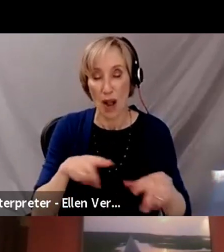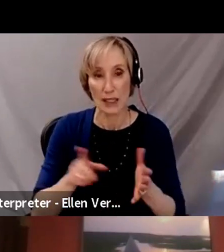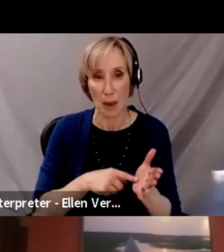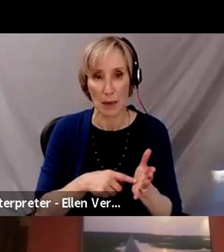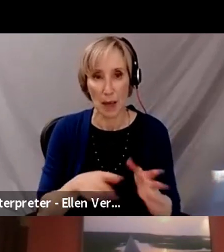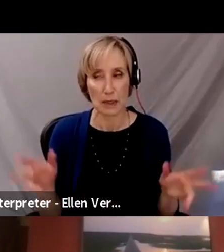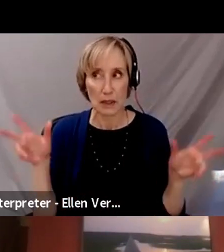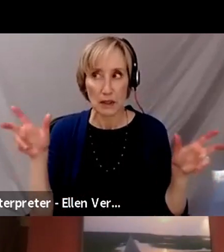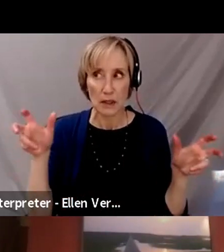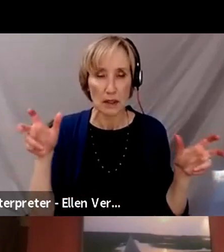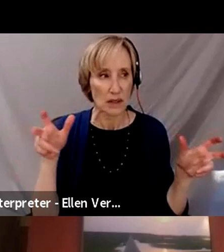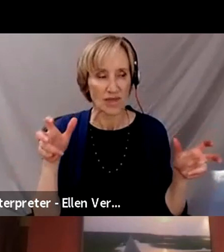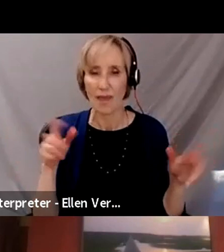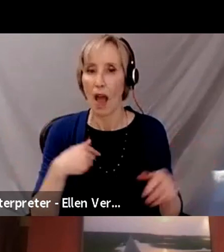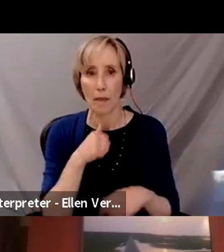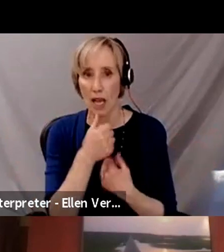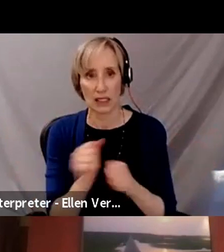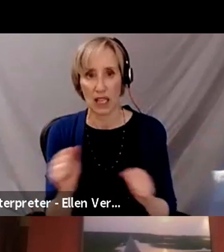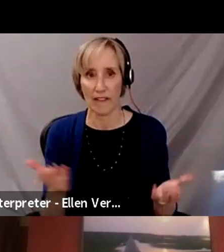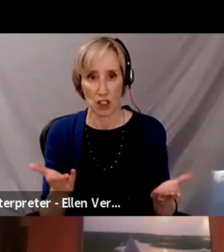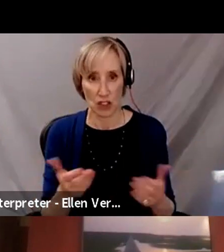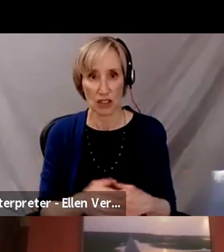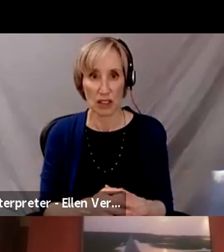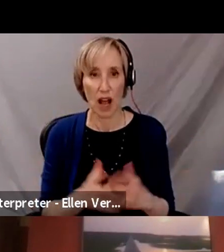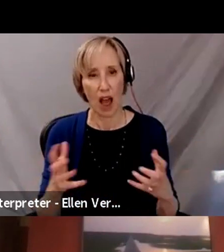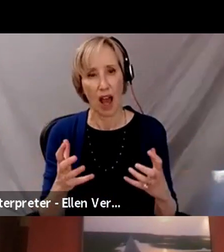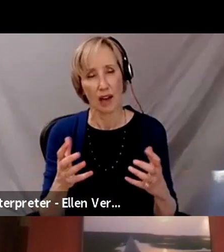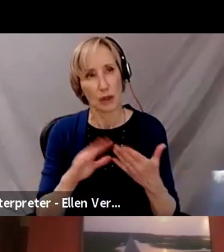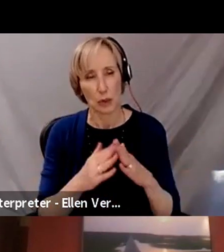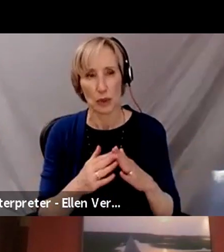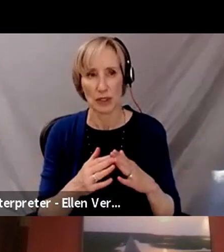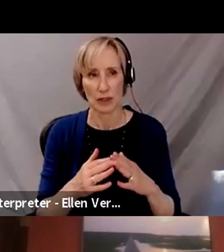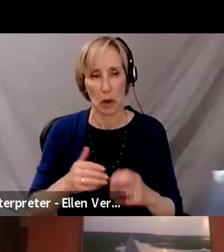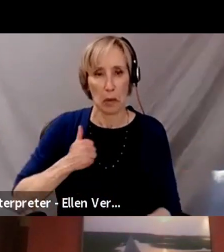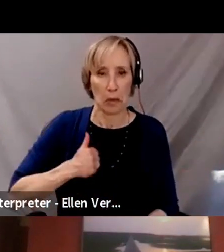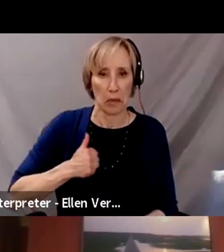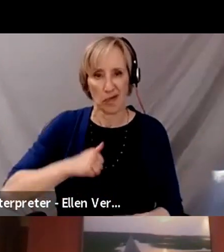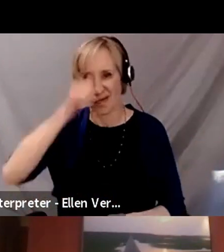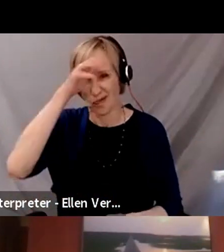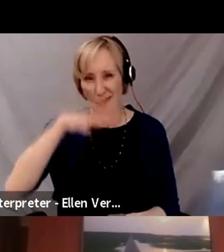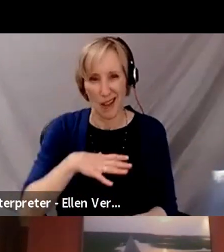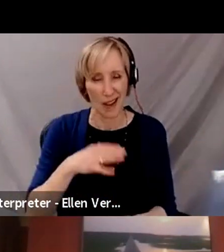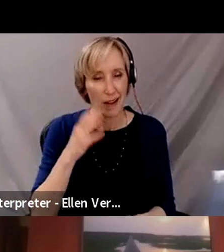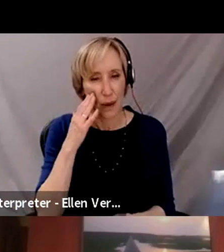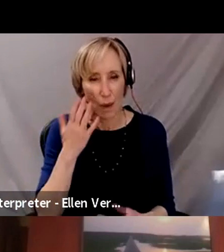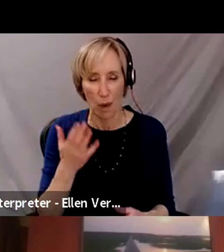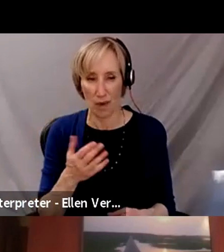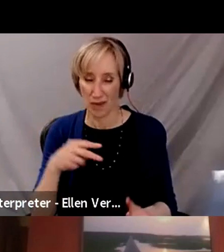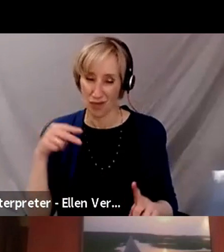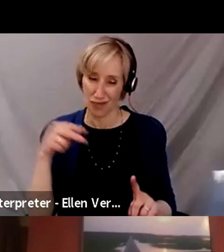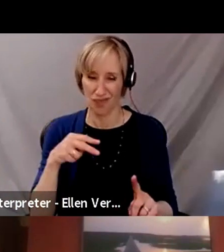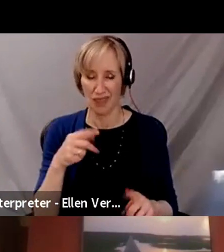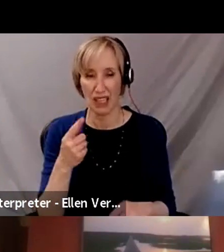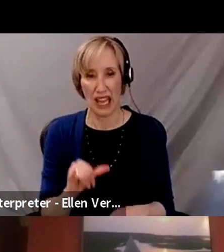walking in. There's some communities that are a lot more machismo than others, so having that family, that sense of safety, I feel